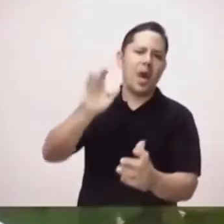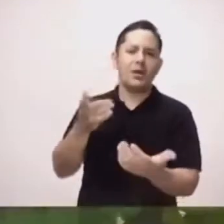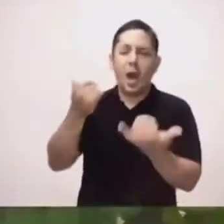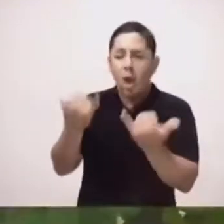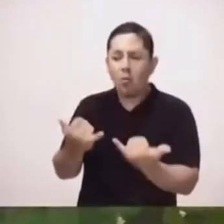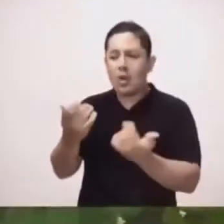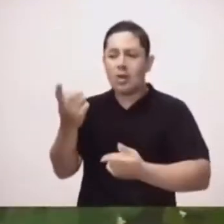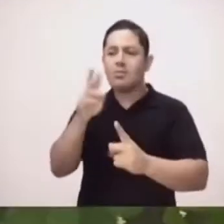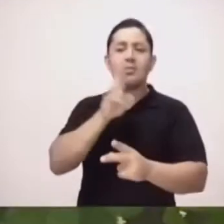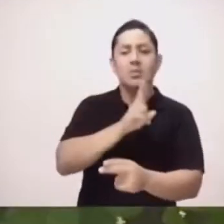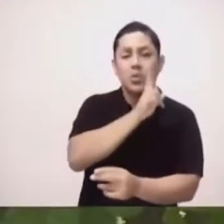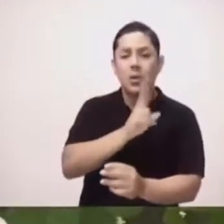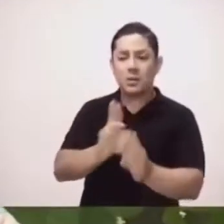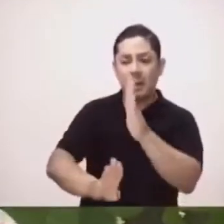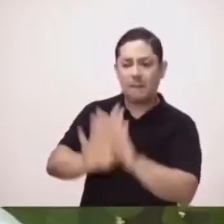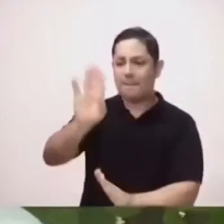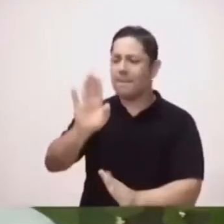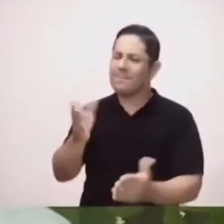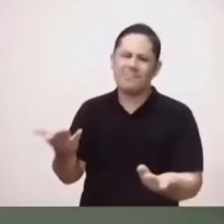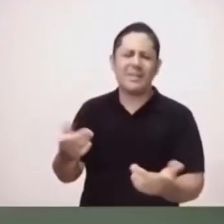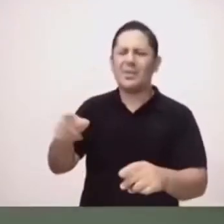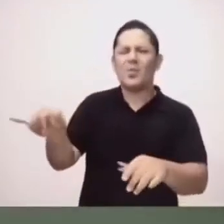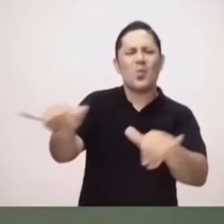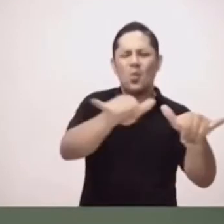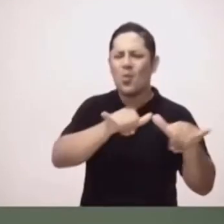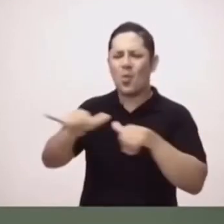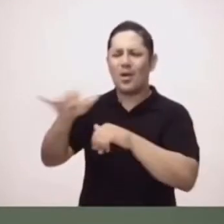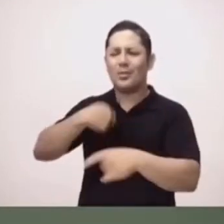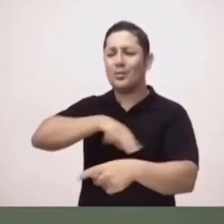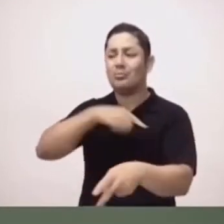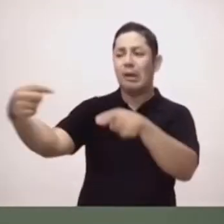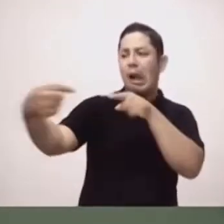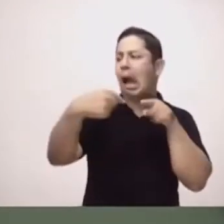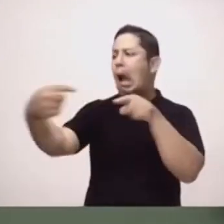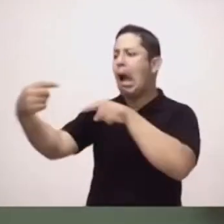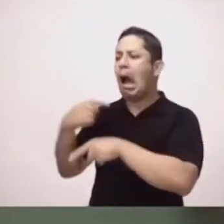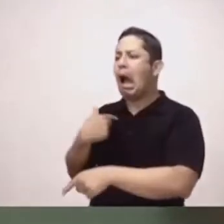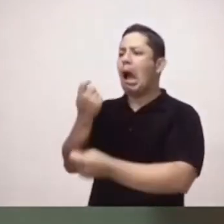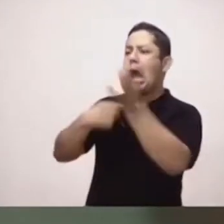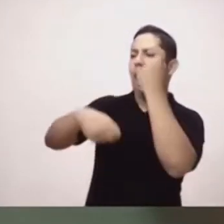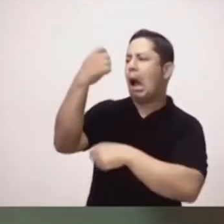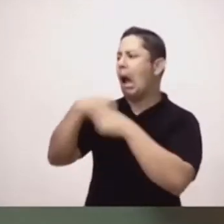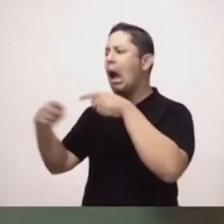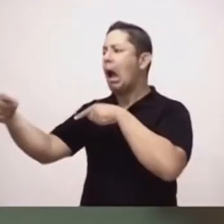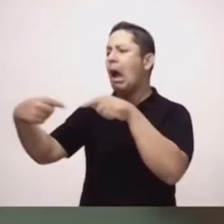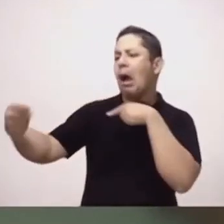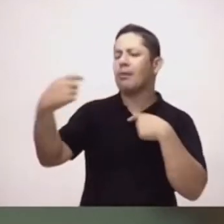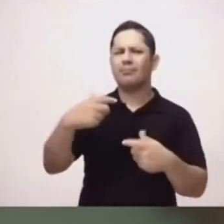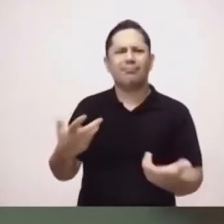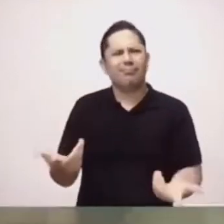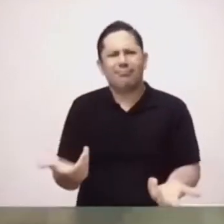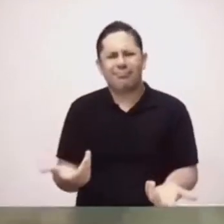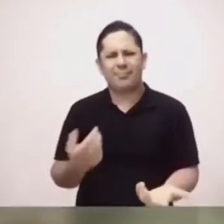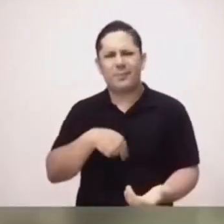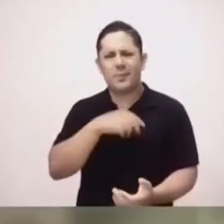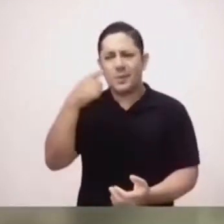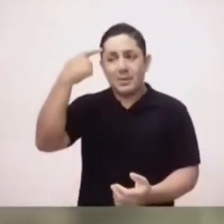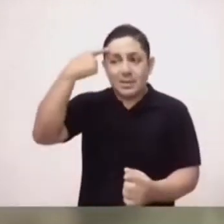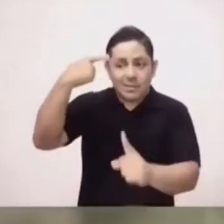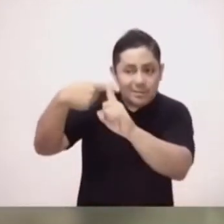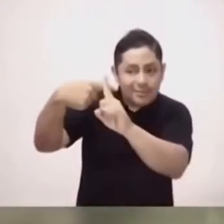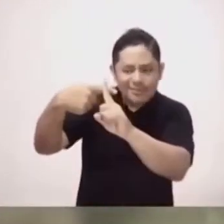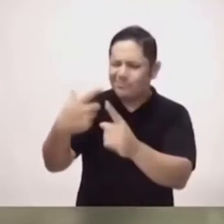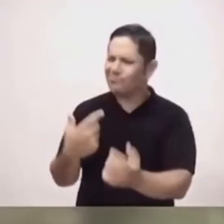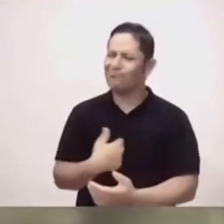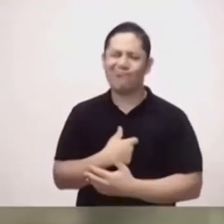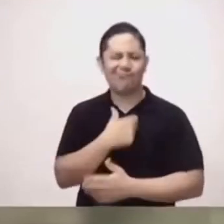going to fight all for the same purpose. We are going to enter into a real problem. I am not very optimistic about the subject, and I do not see